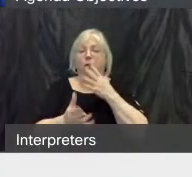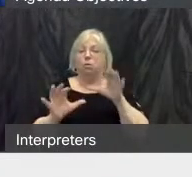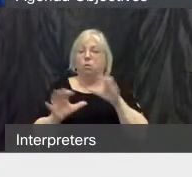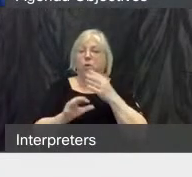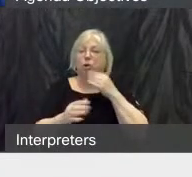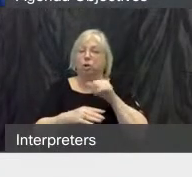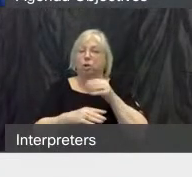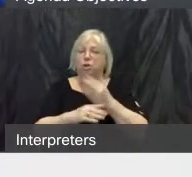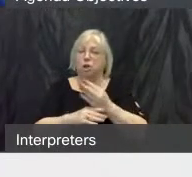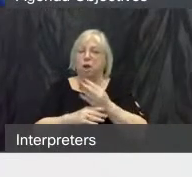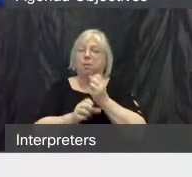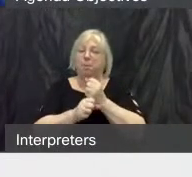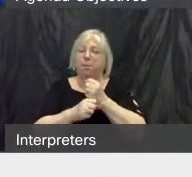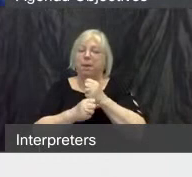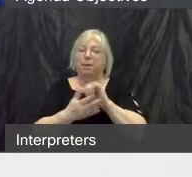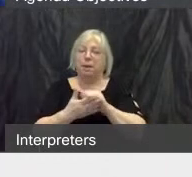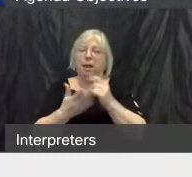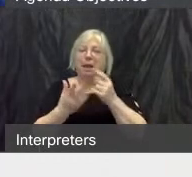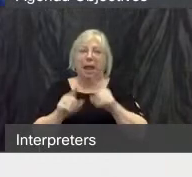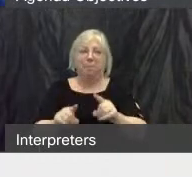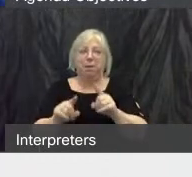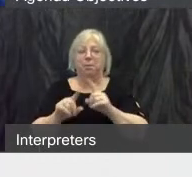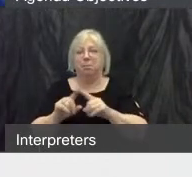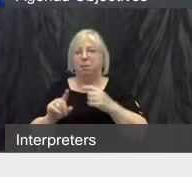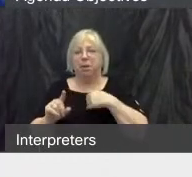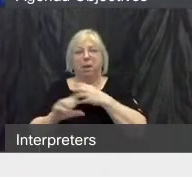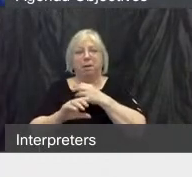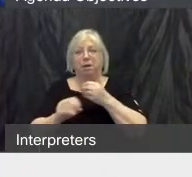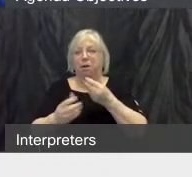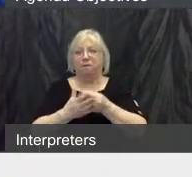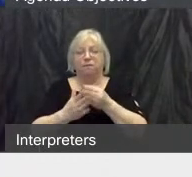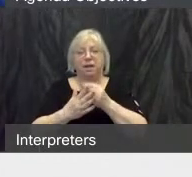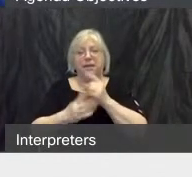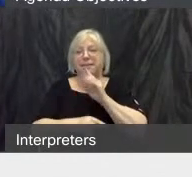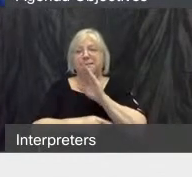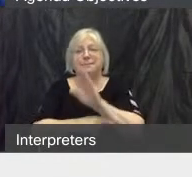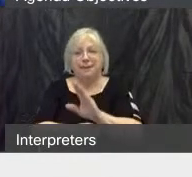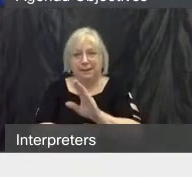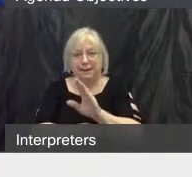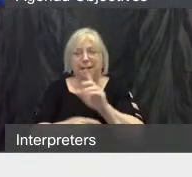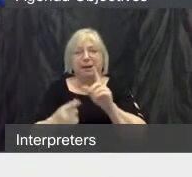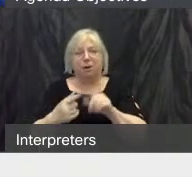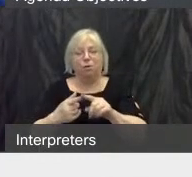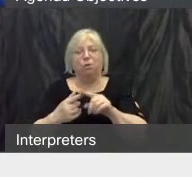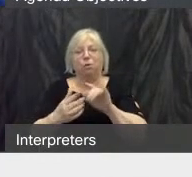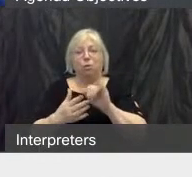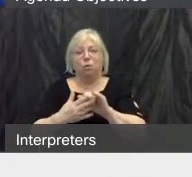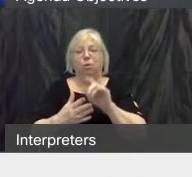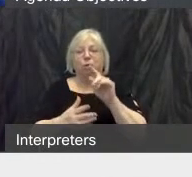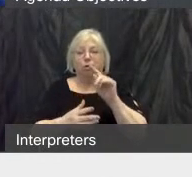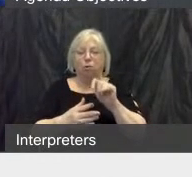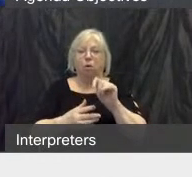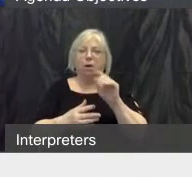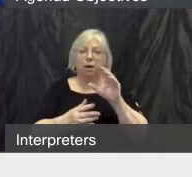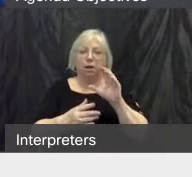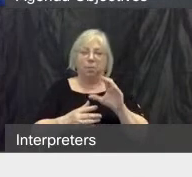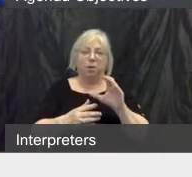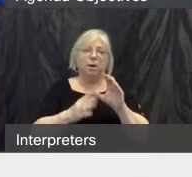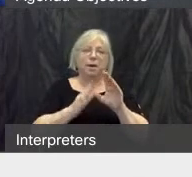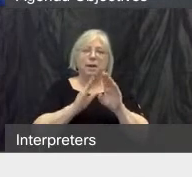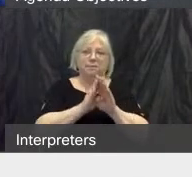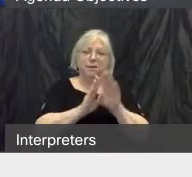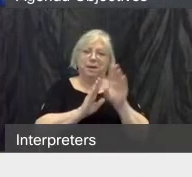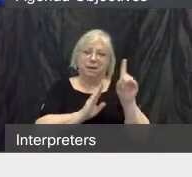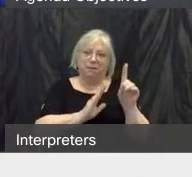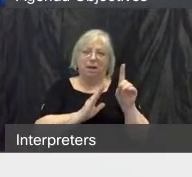trying to make that come into fruition. But we didn't have any funding dedicated towards what we're talking about right now, beyond what